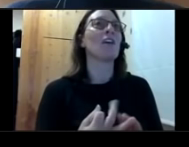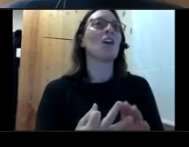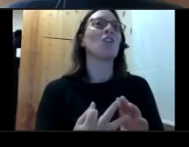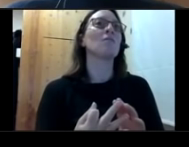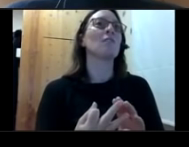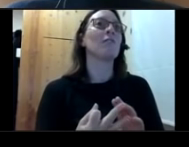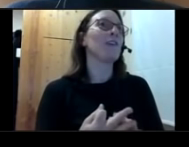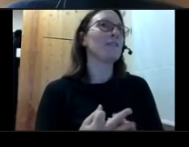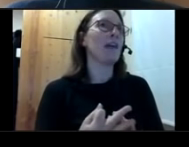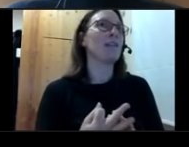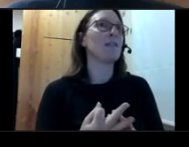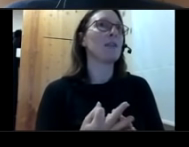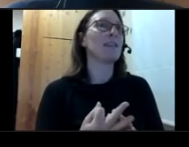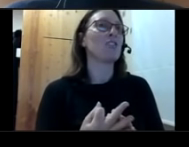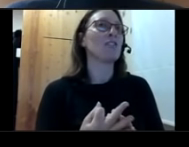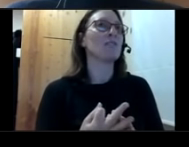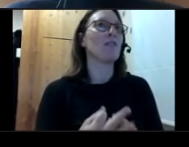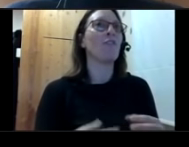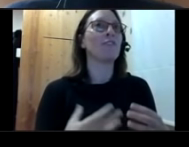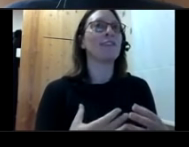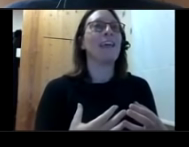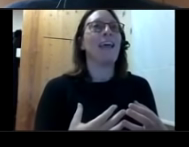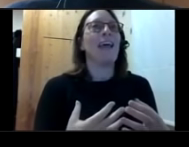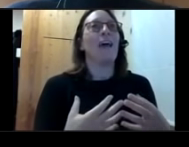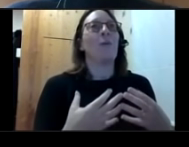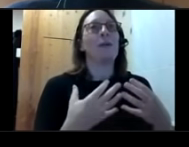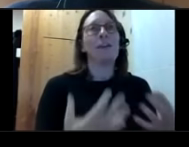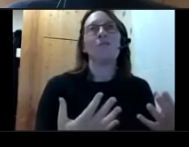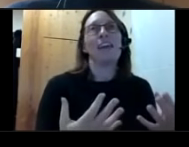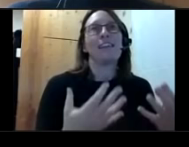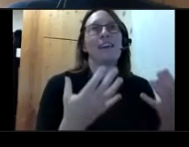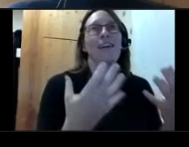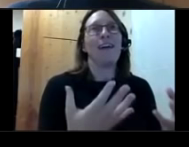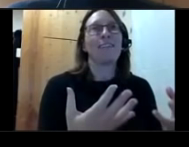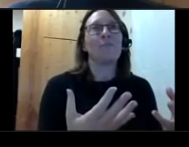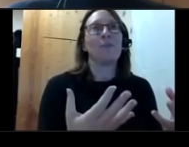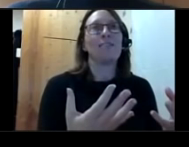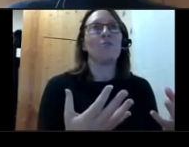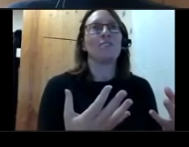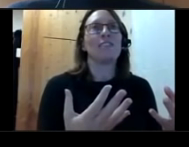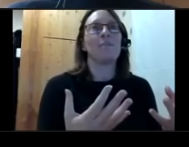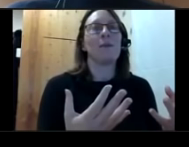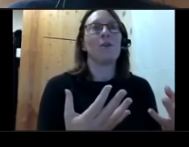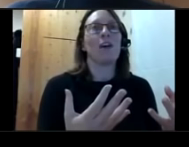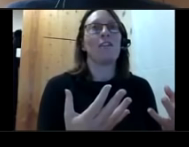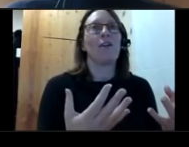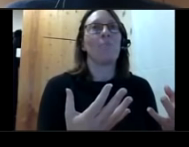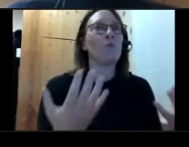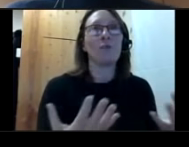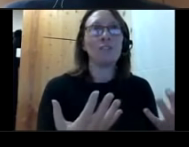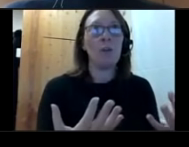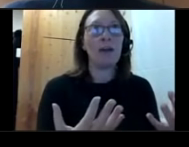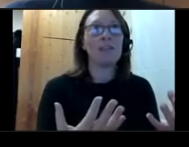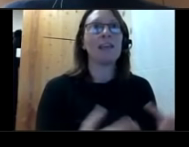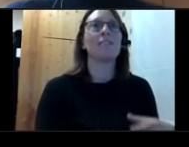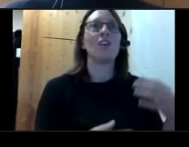regulations? Who's going to fix accessibility issues? Often we can create accessibility audits and then people go, but what do